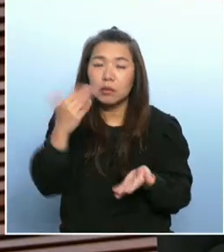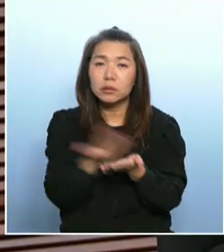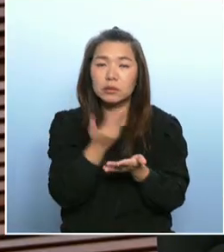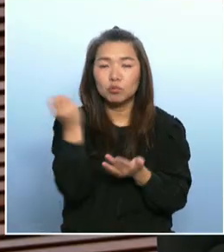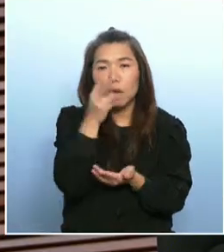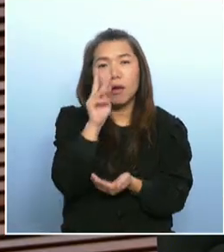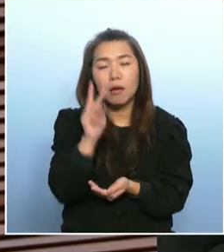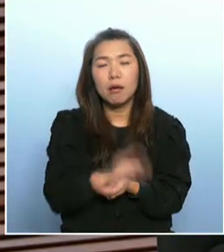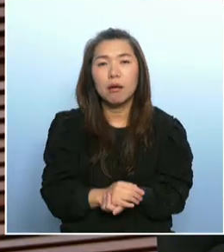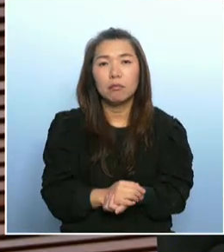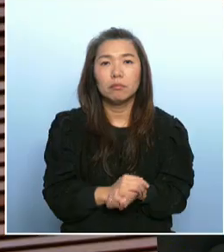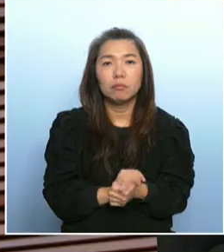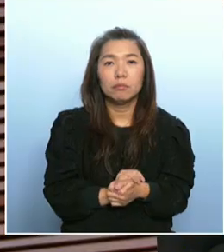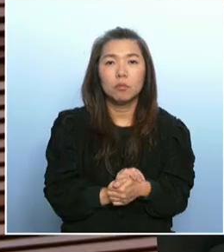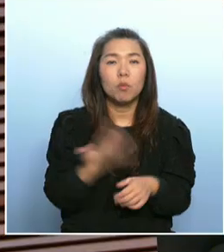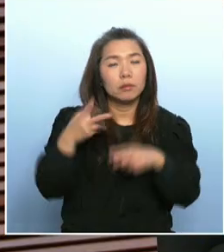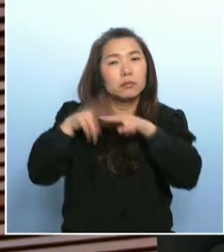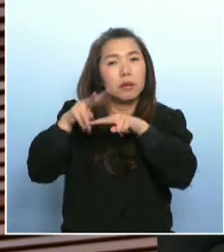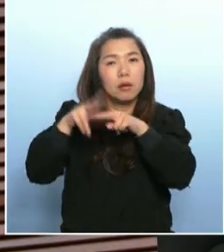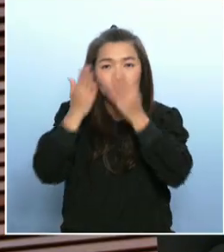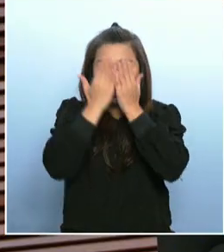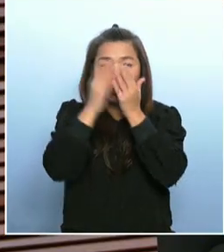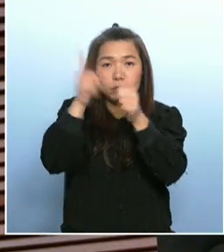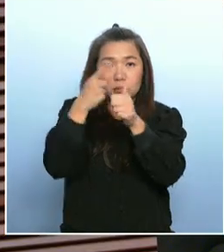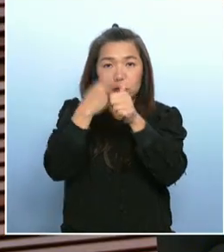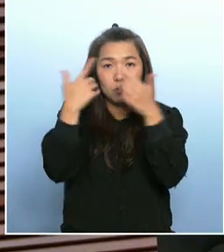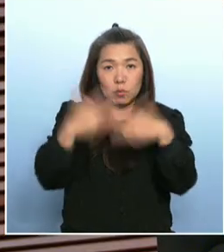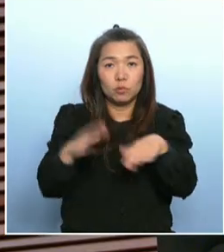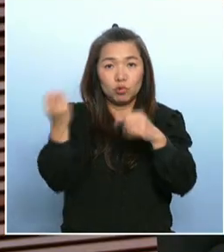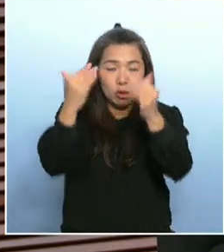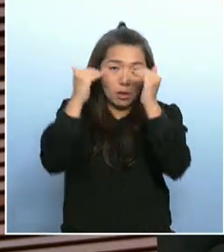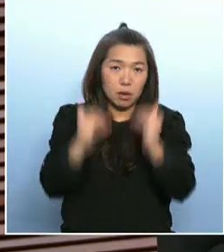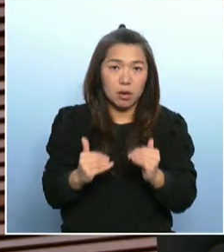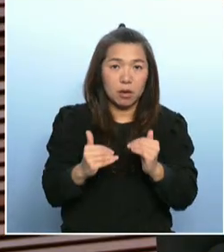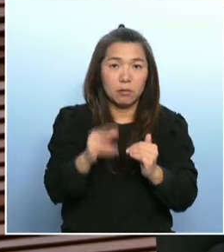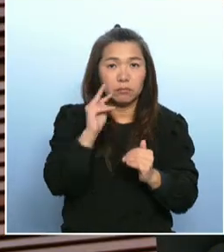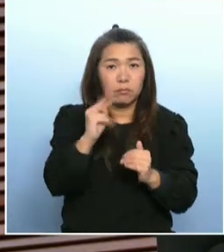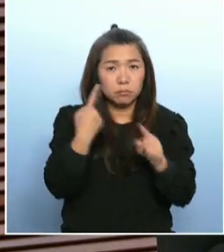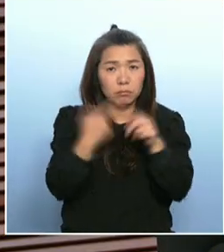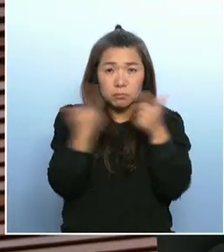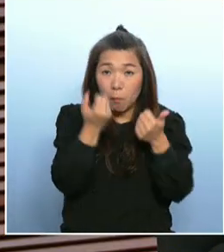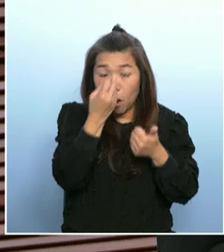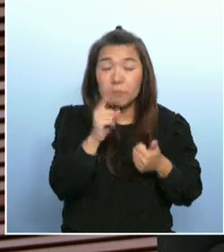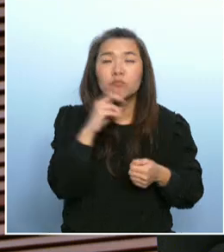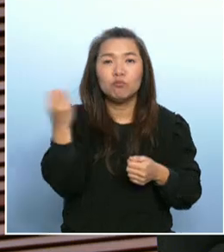We may talk to the mainland authorities on some other arrangement to allow the care workers